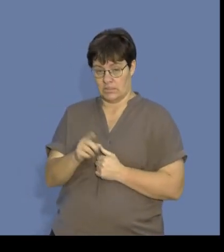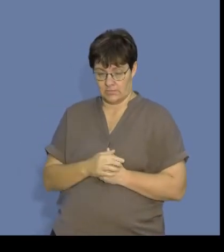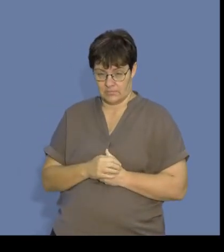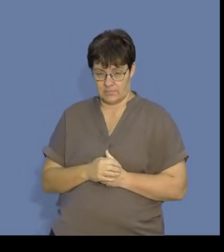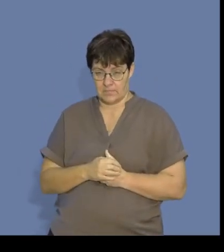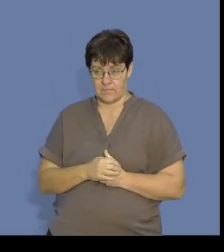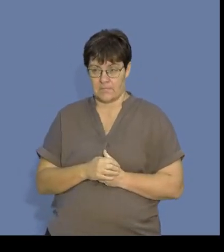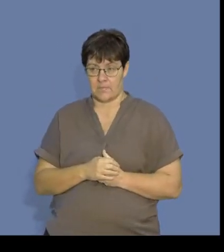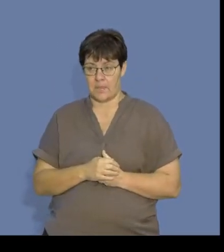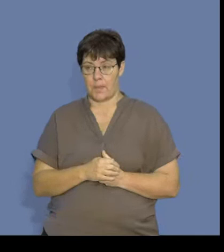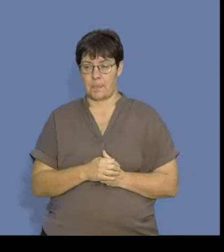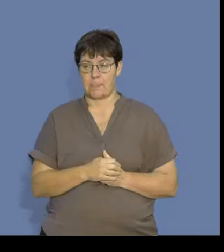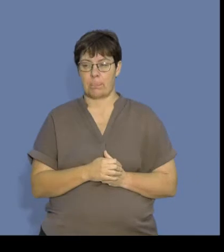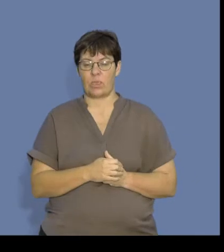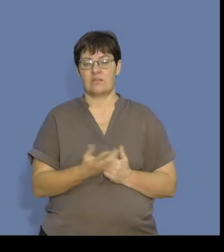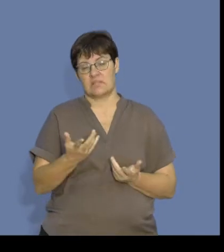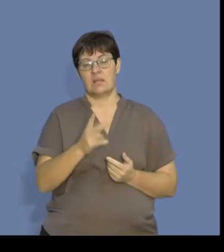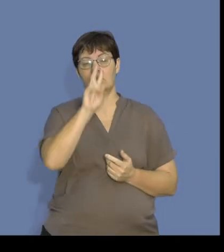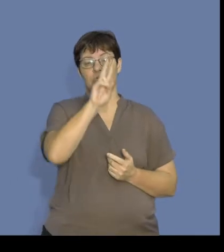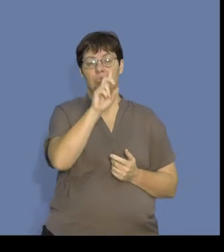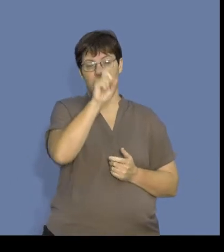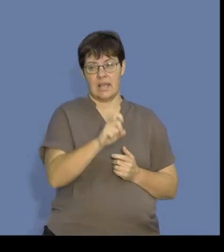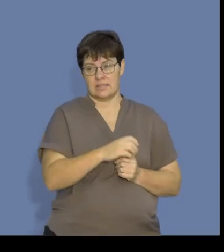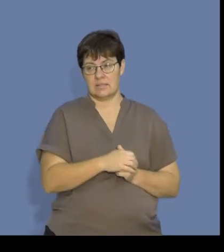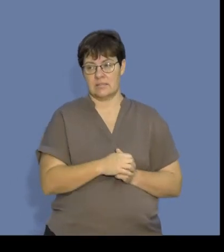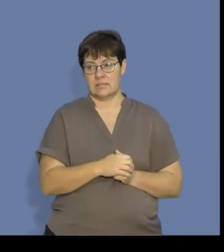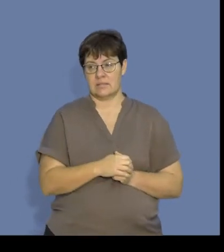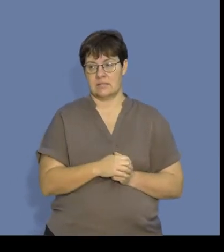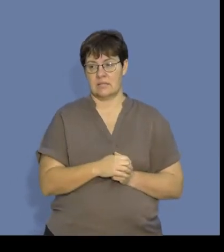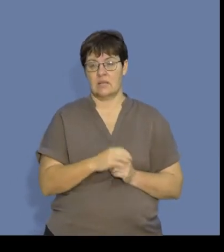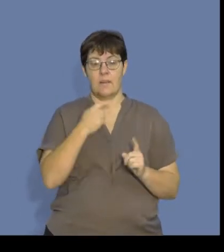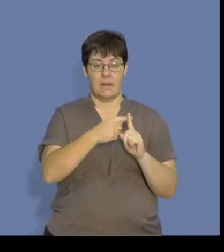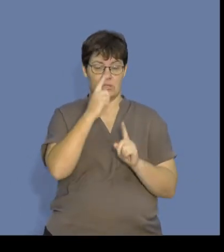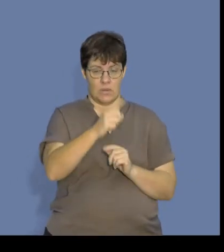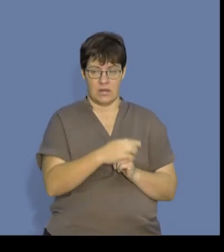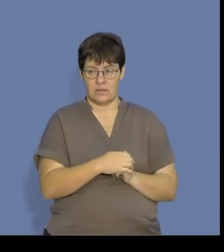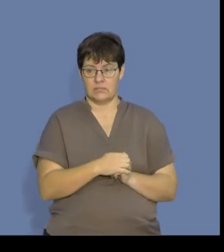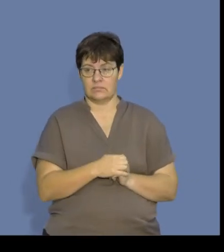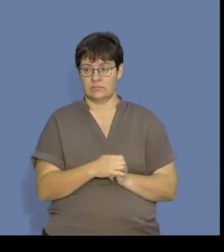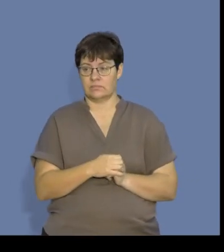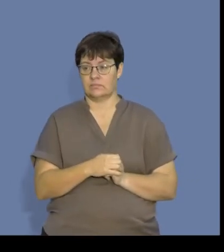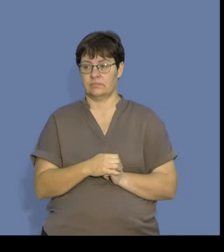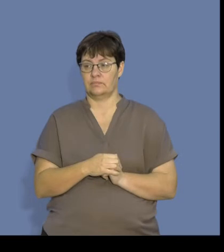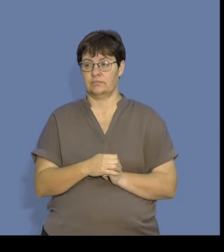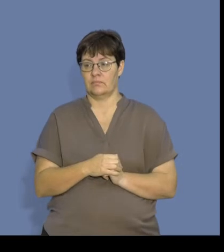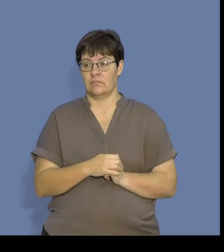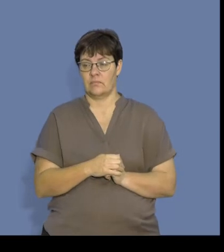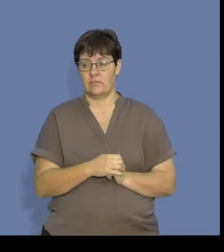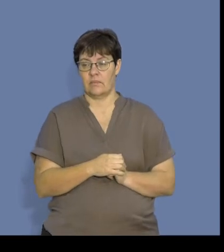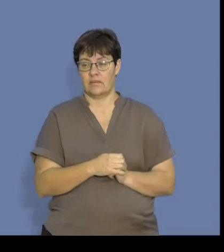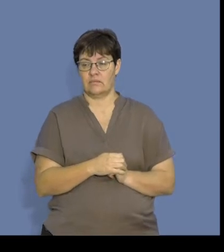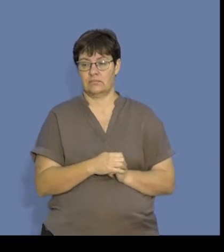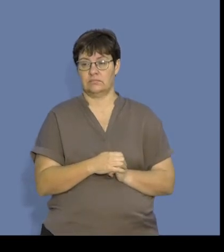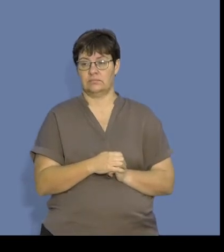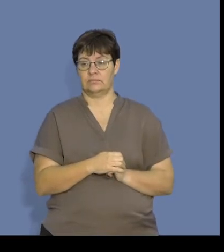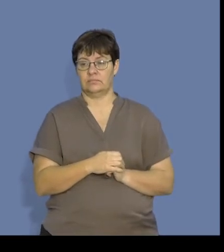for example, if I gave you the function as 2x plus 1 not equal to, so if I